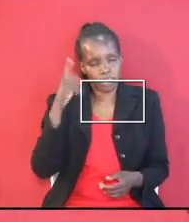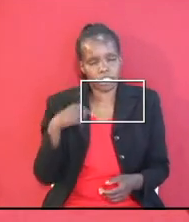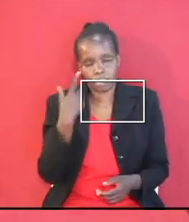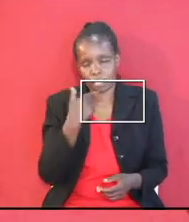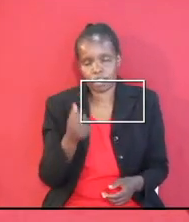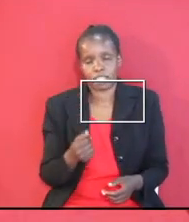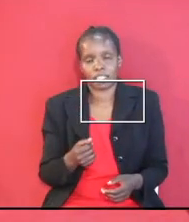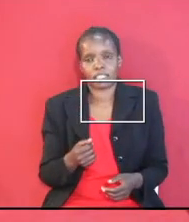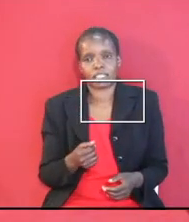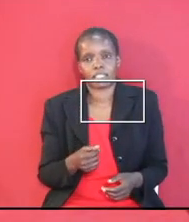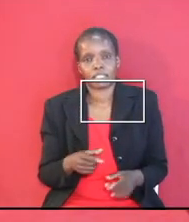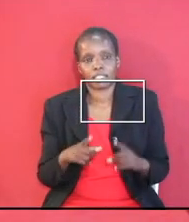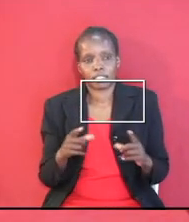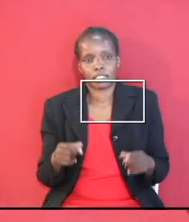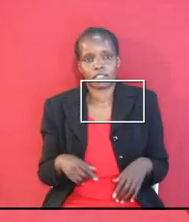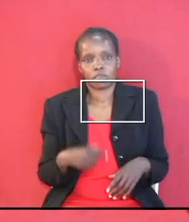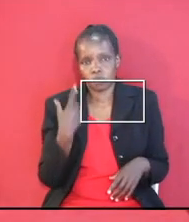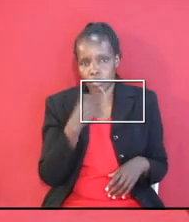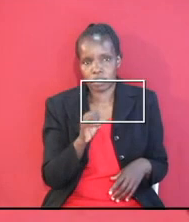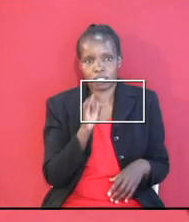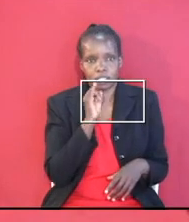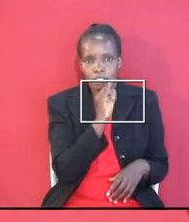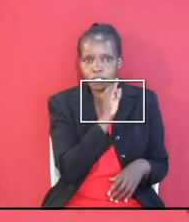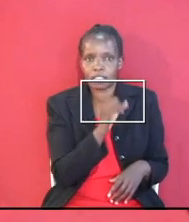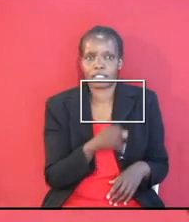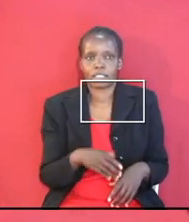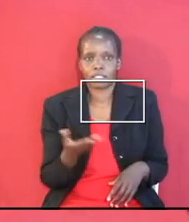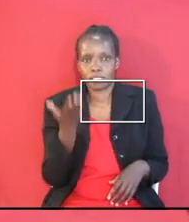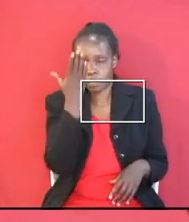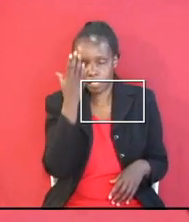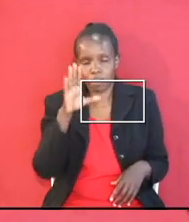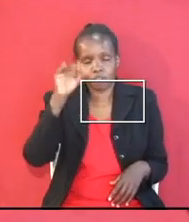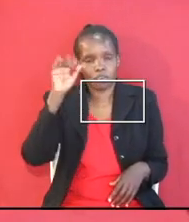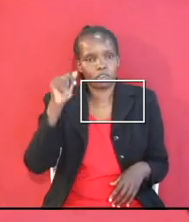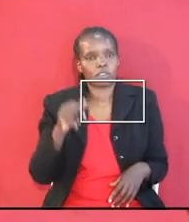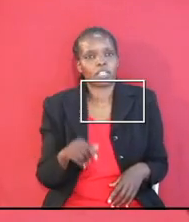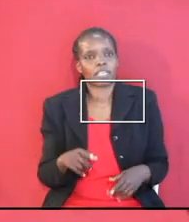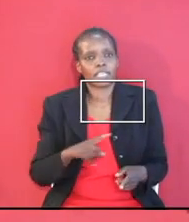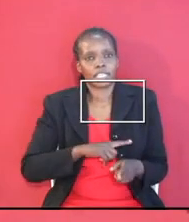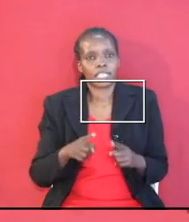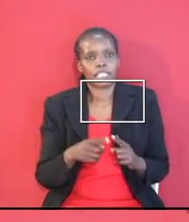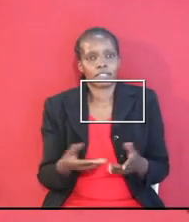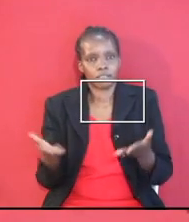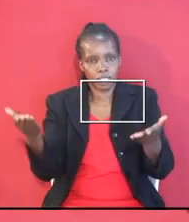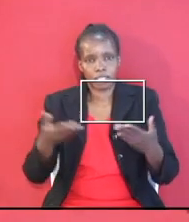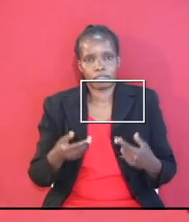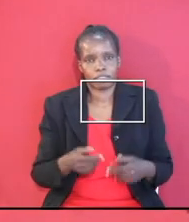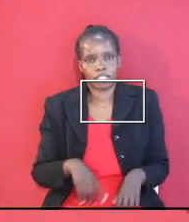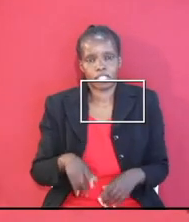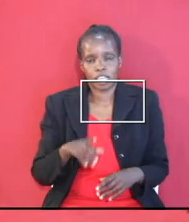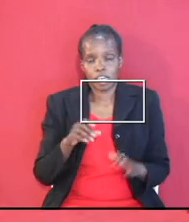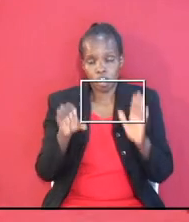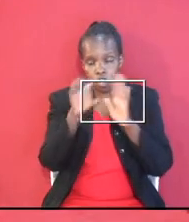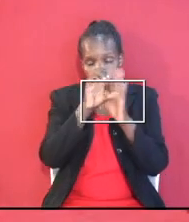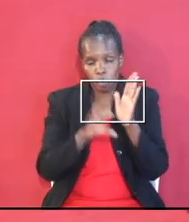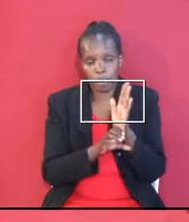One more example. Given instructions. Israelites were called. Uh-huh. Then they were given the commandment. When the